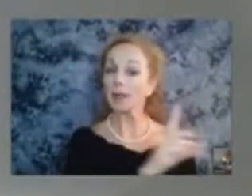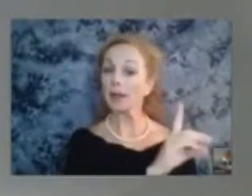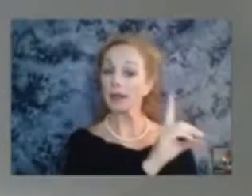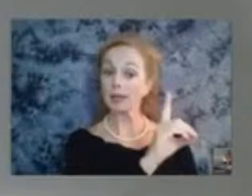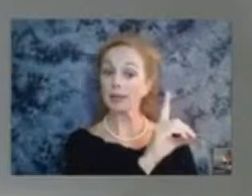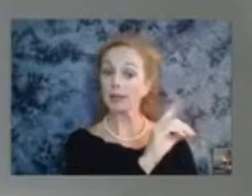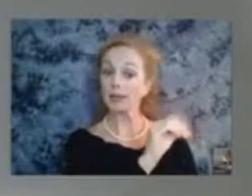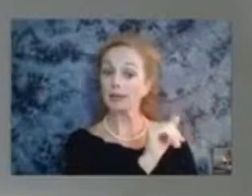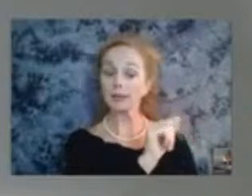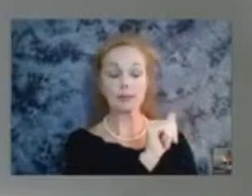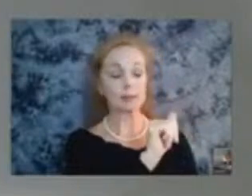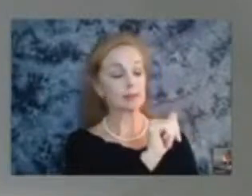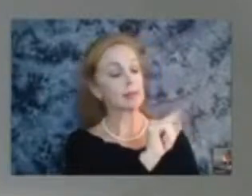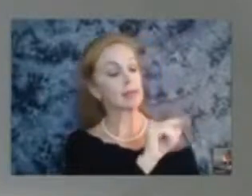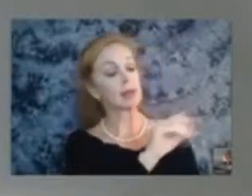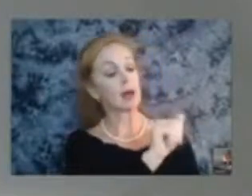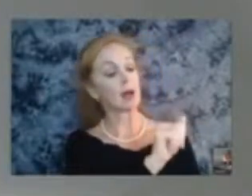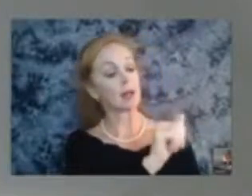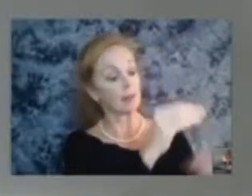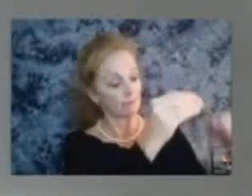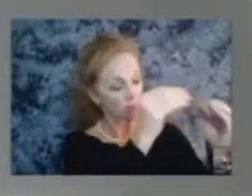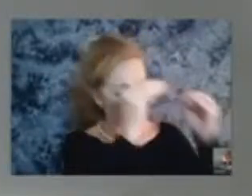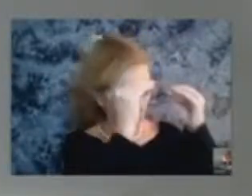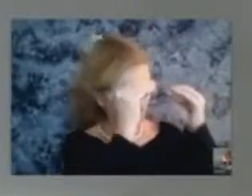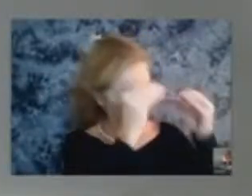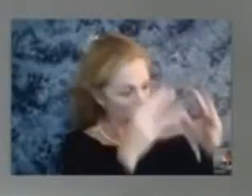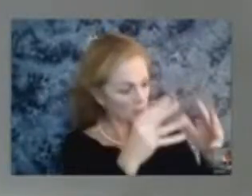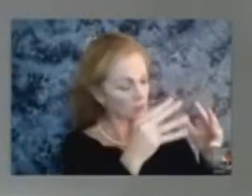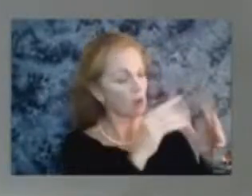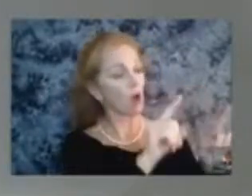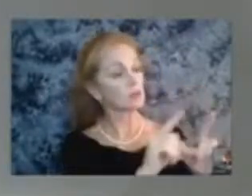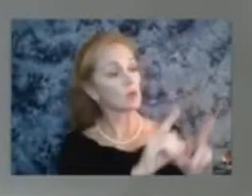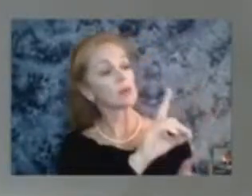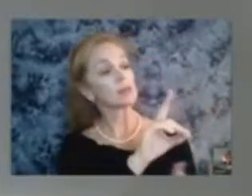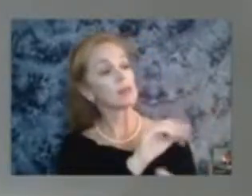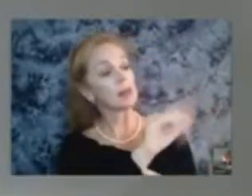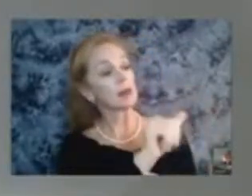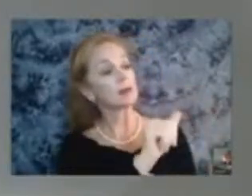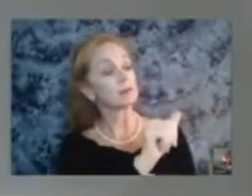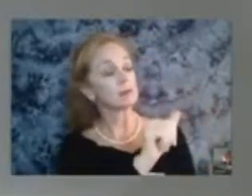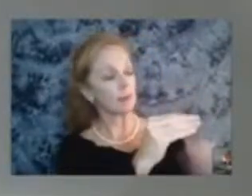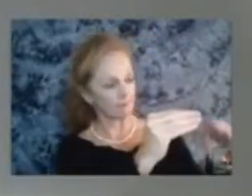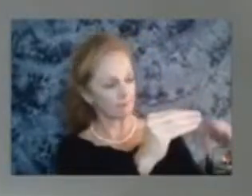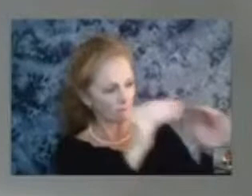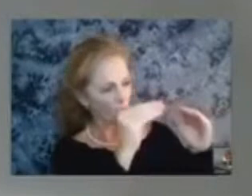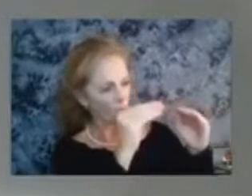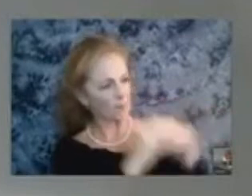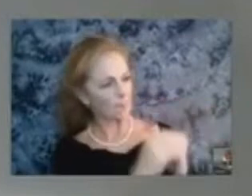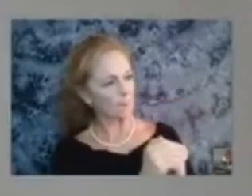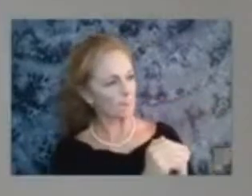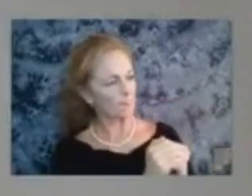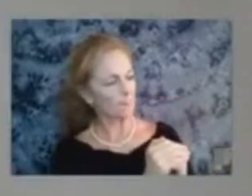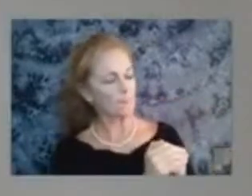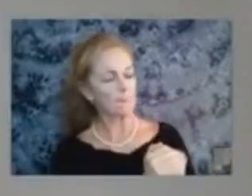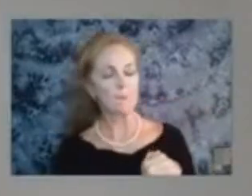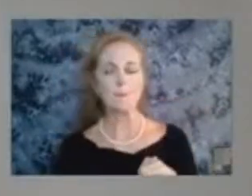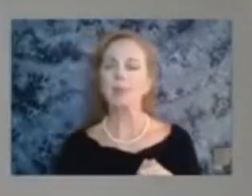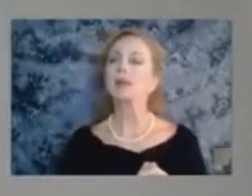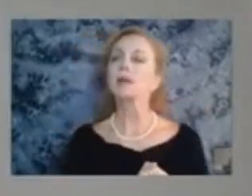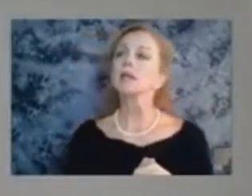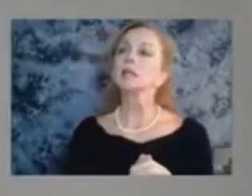that it's data-informed? Here. You're not going to use it? Okay. I'll just step out of your way. Yep, you're good. Yes,